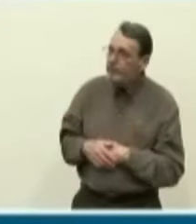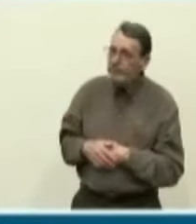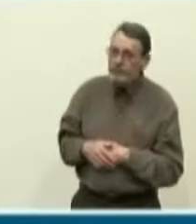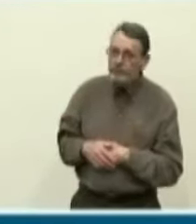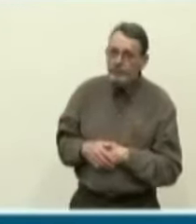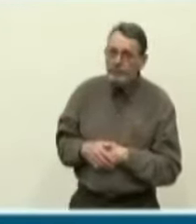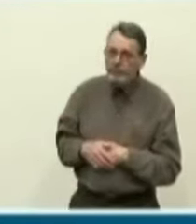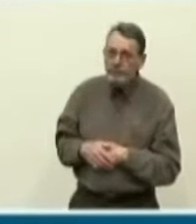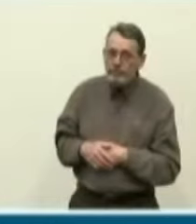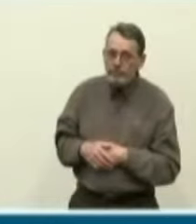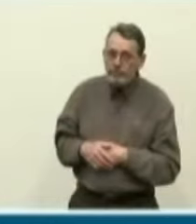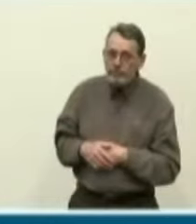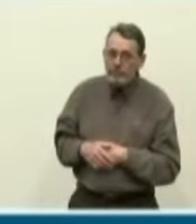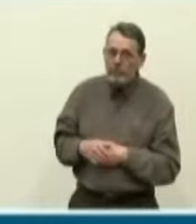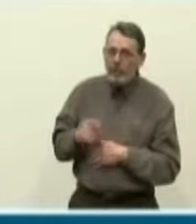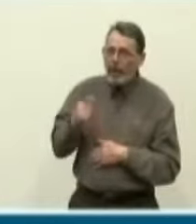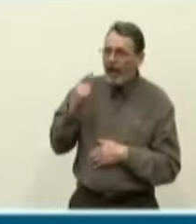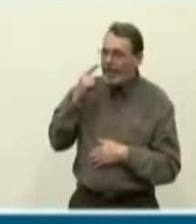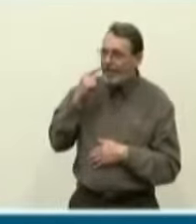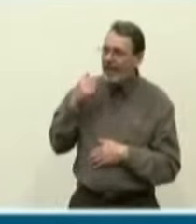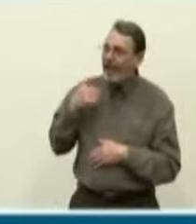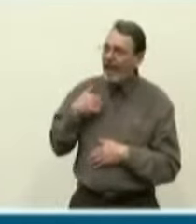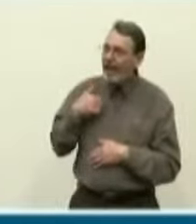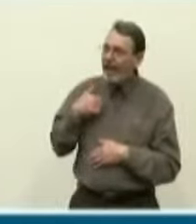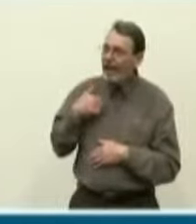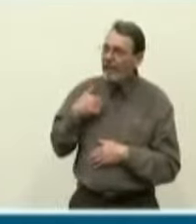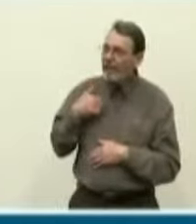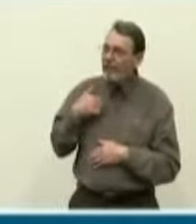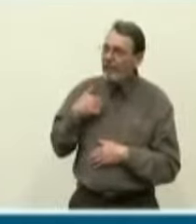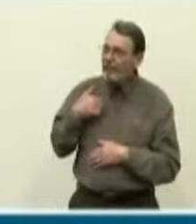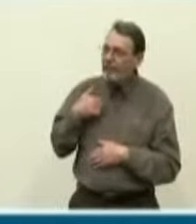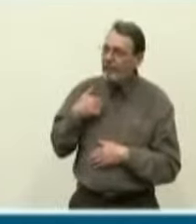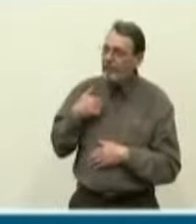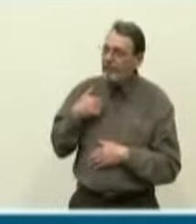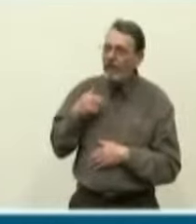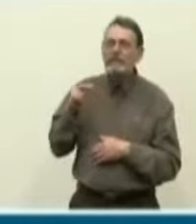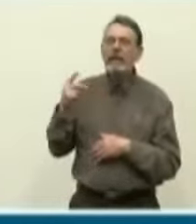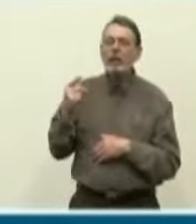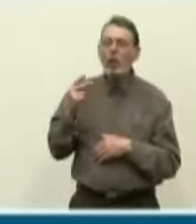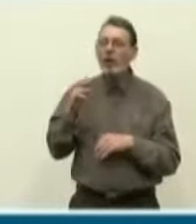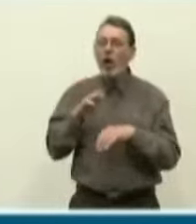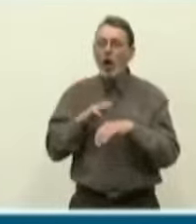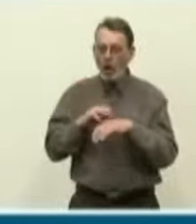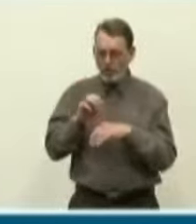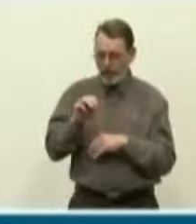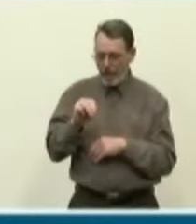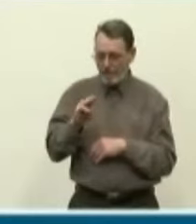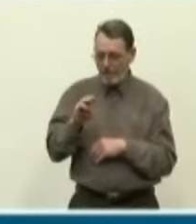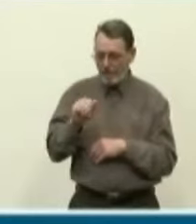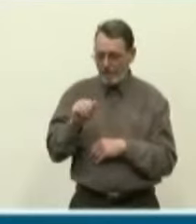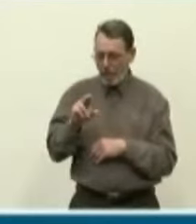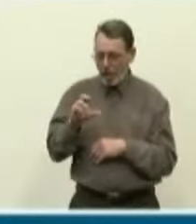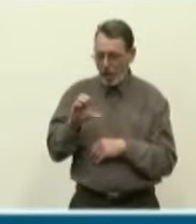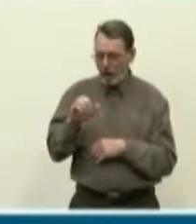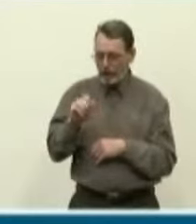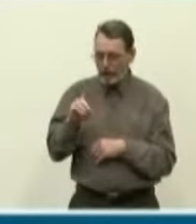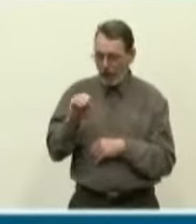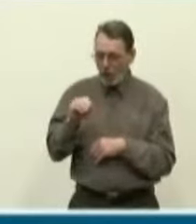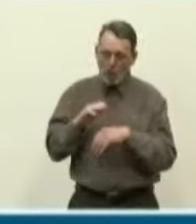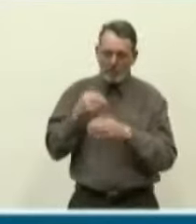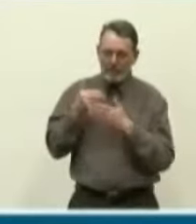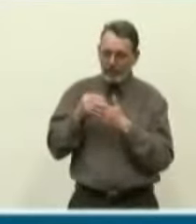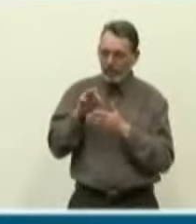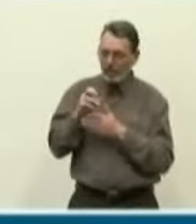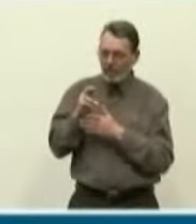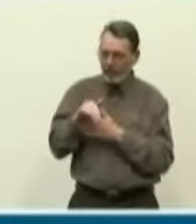May 7, 2021. 13, 31, go ahead. And 36 seconds. Okay, I think I have a second victim. It's going to be on the Embarcadero, just across from the ferry building. It's on the south side of